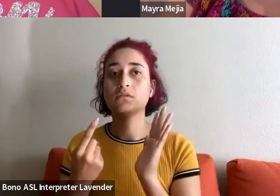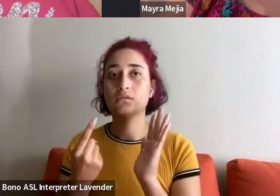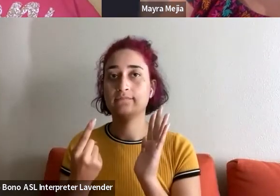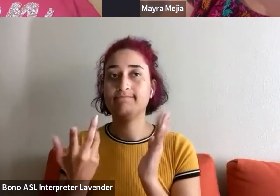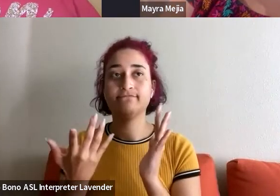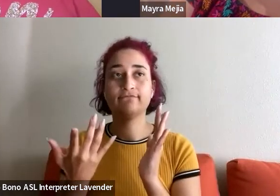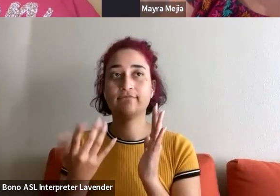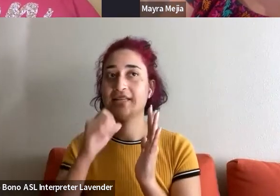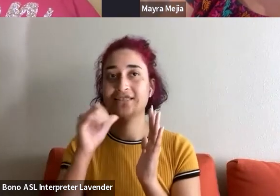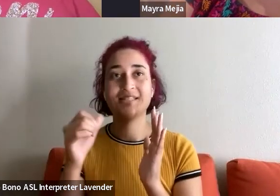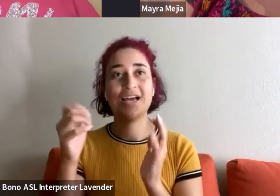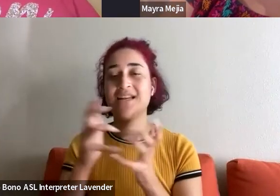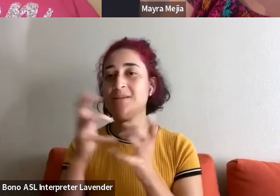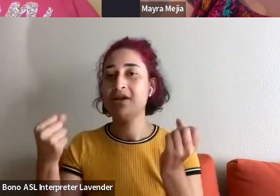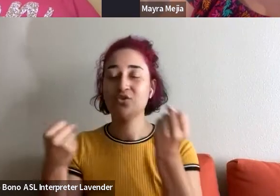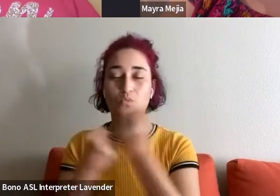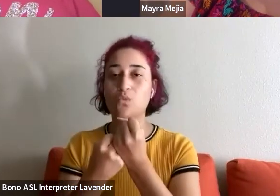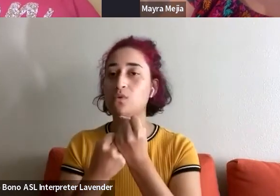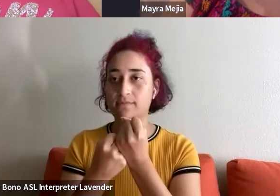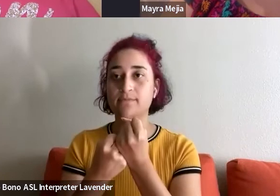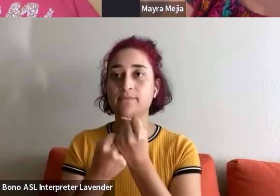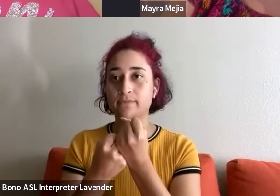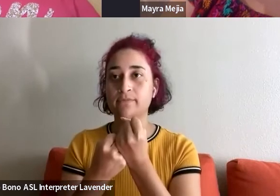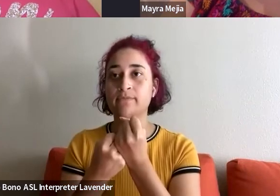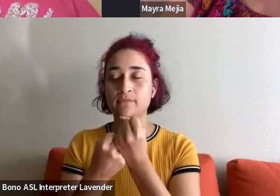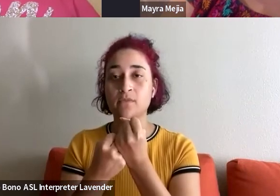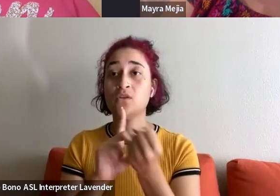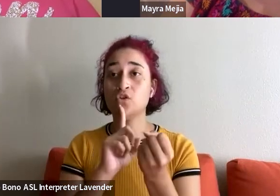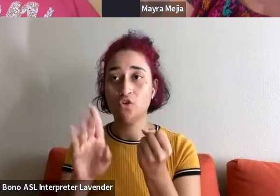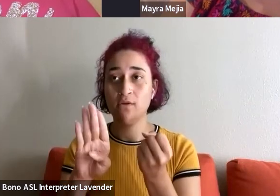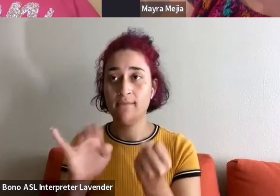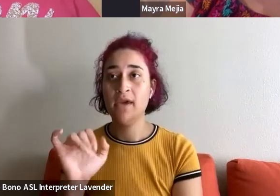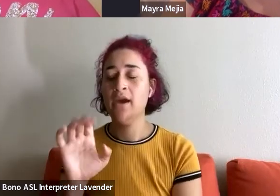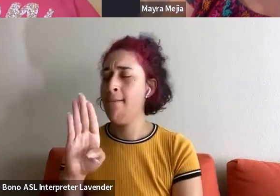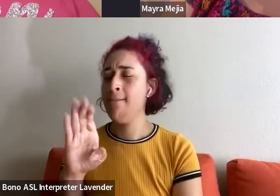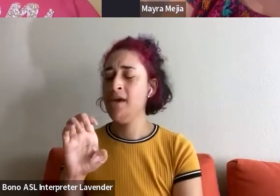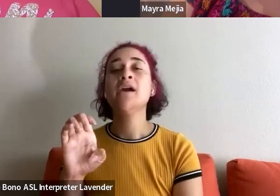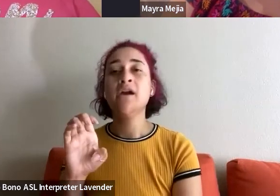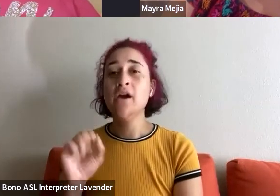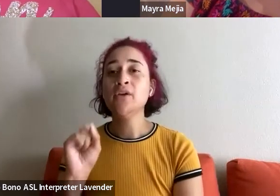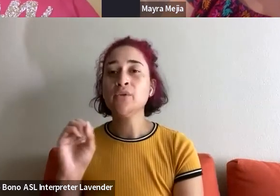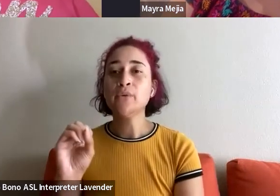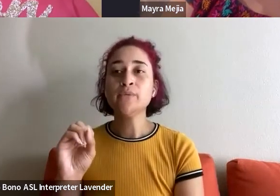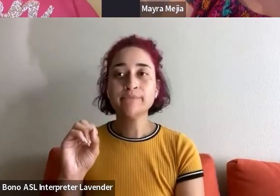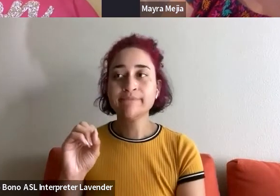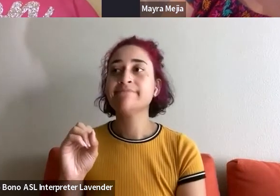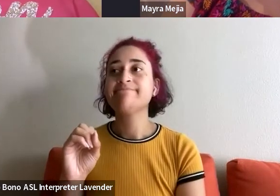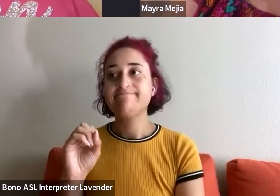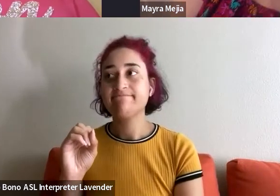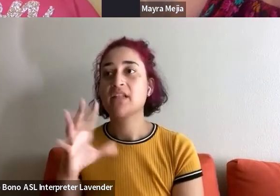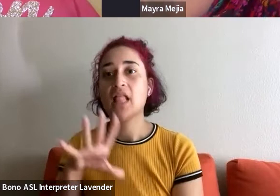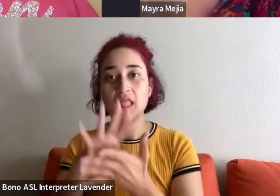there's not as much support as there should be. So that's definitely a lesson about